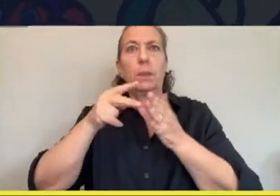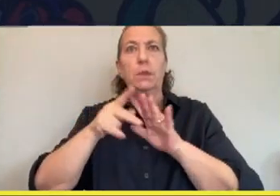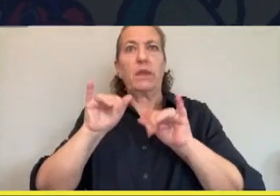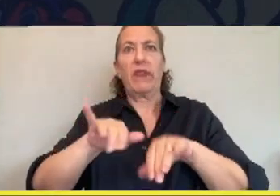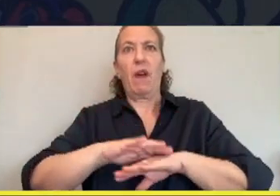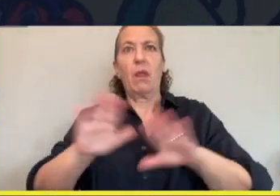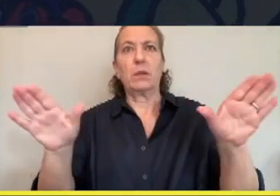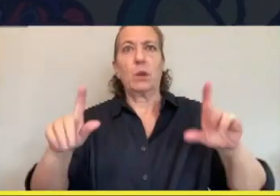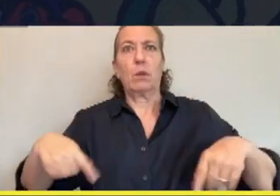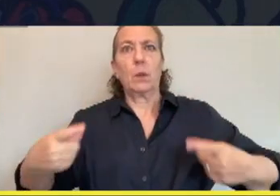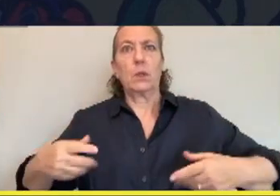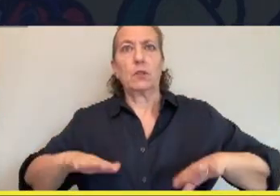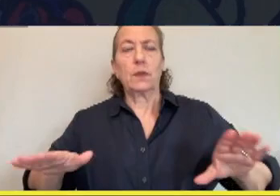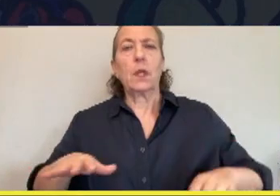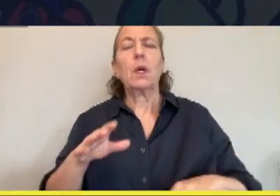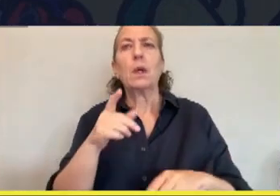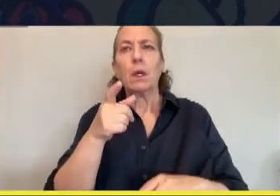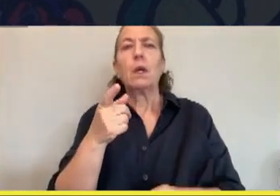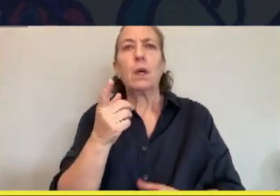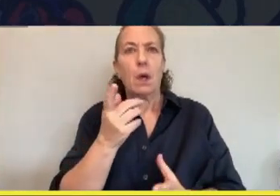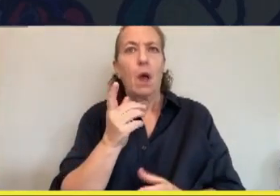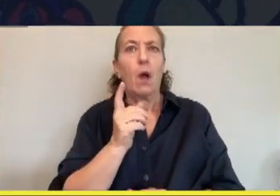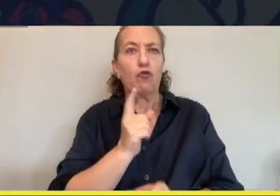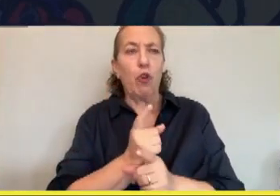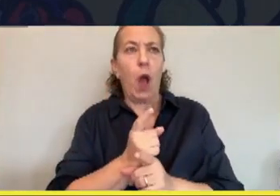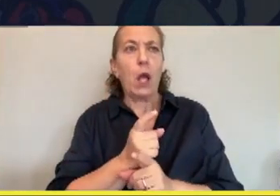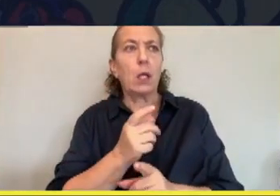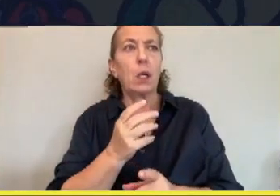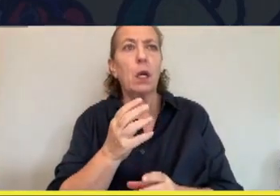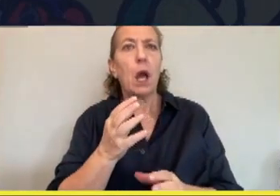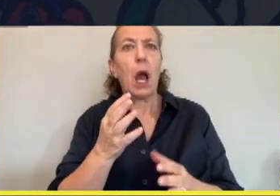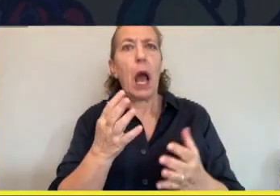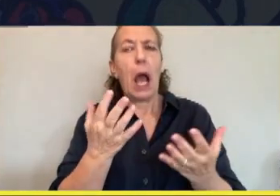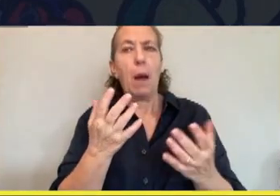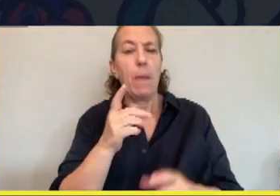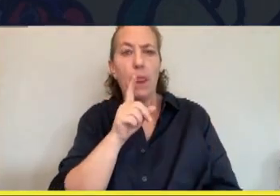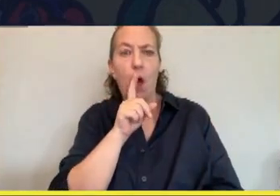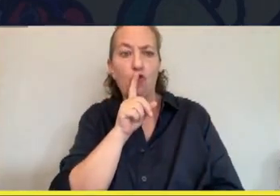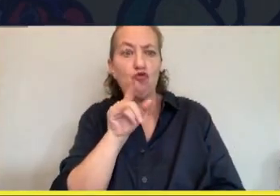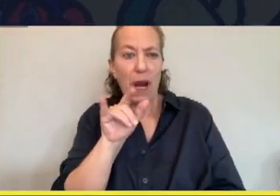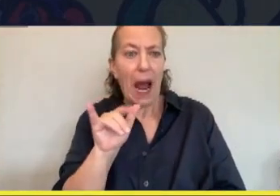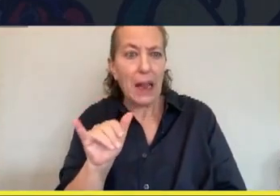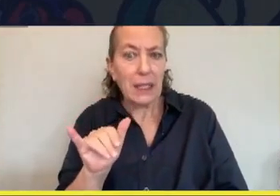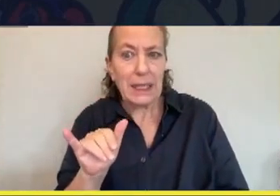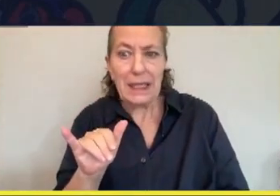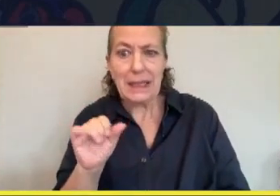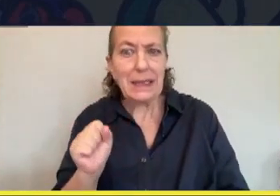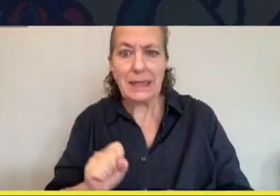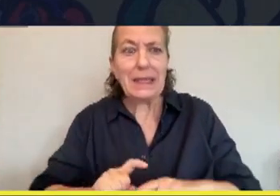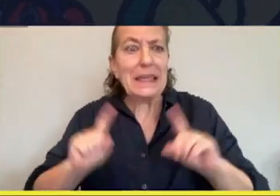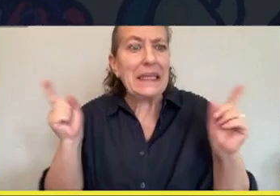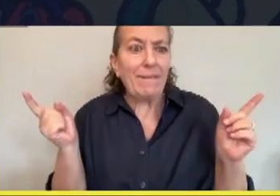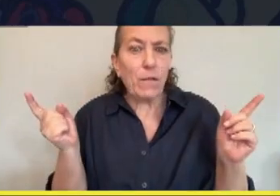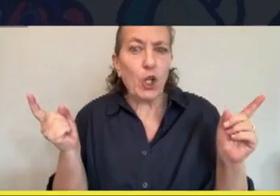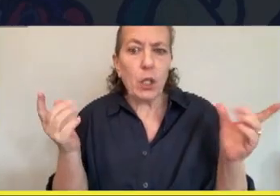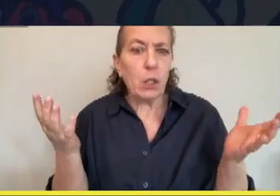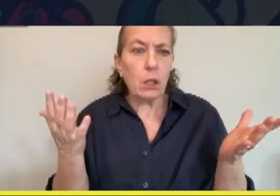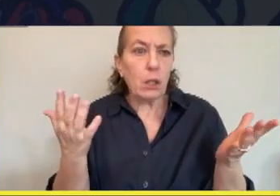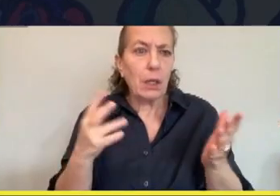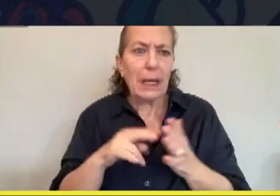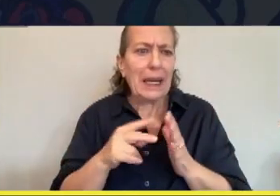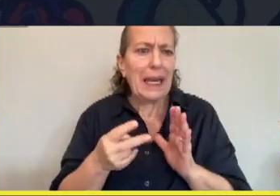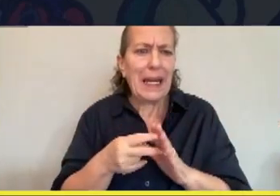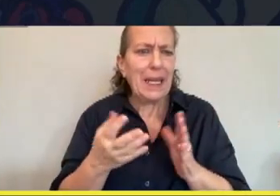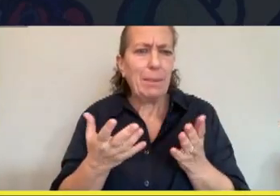of what disability means, as opposed to what the reality for a lot of us is, that it means spinal cord, it means individuals who are